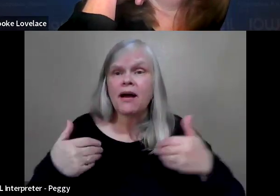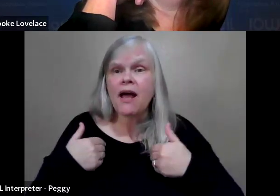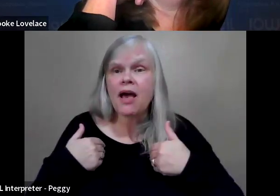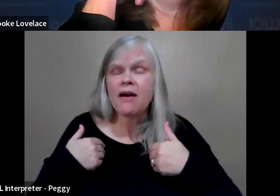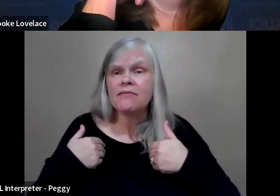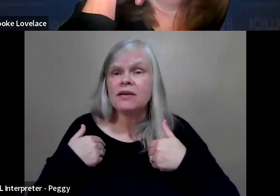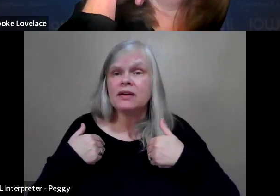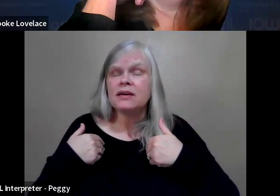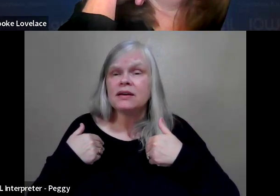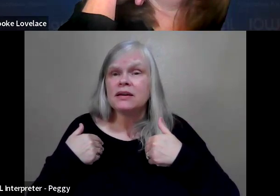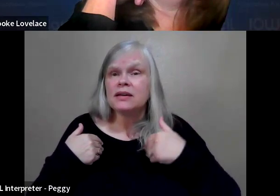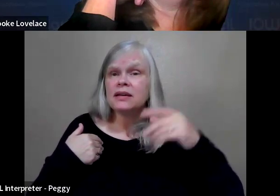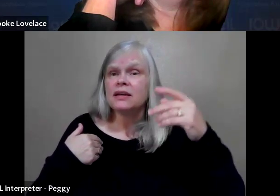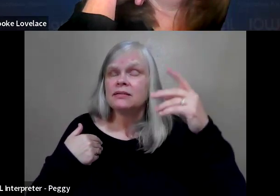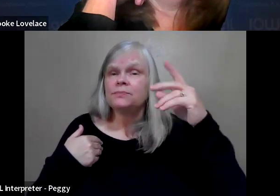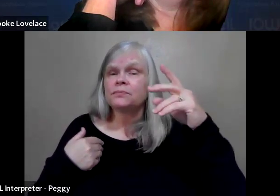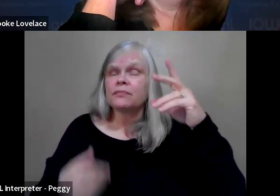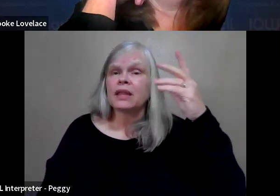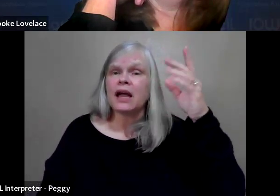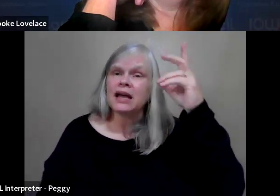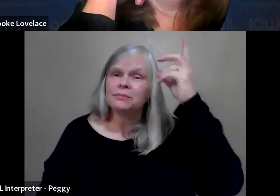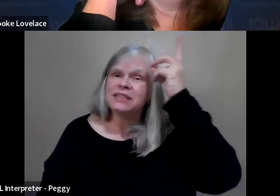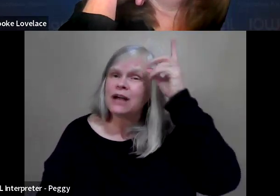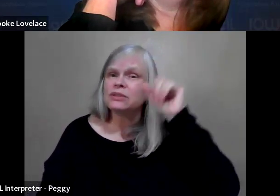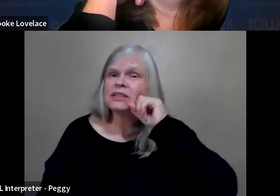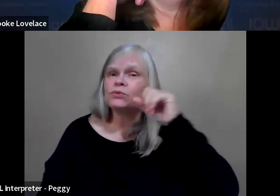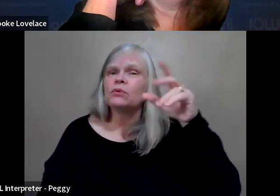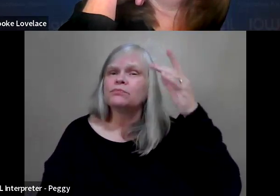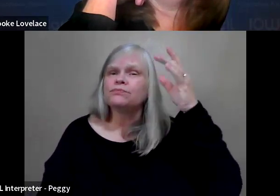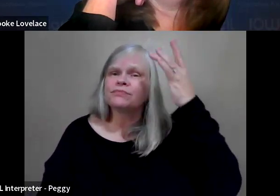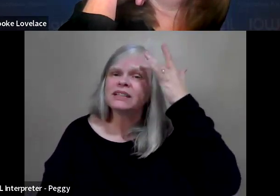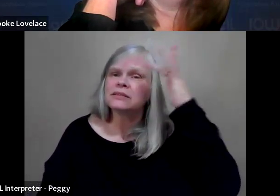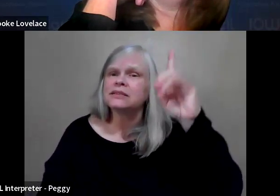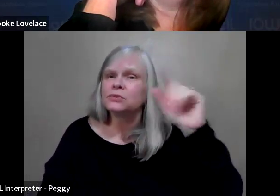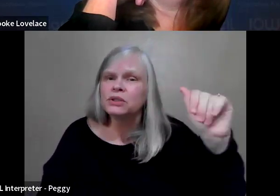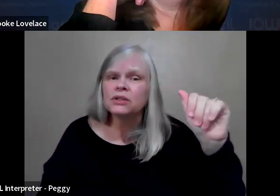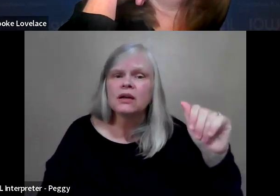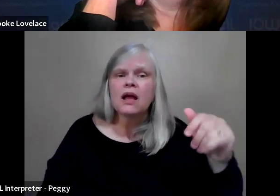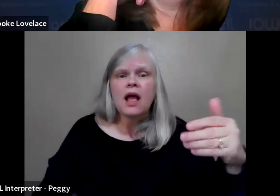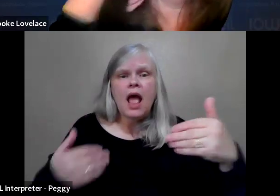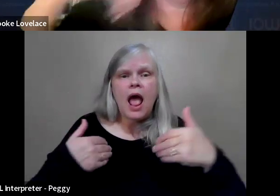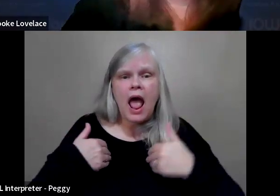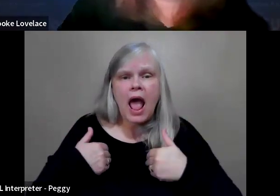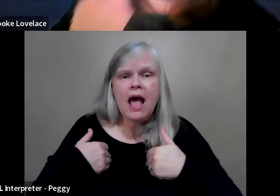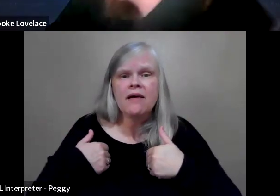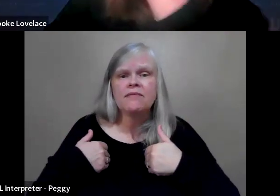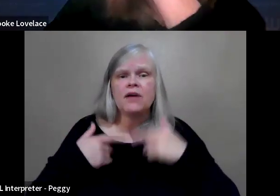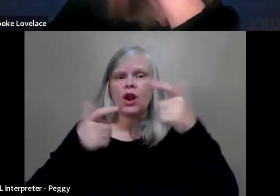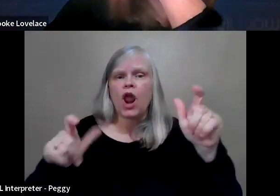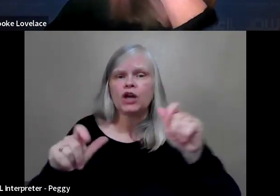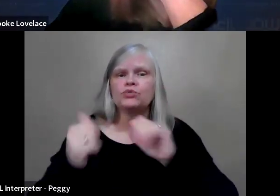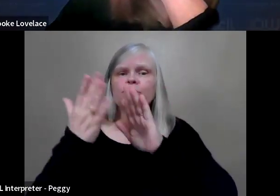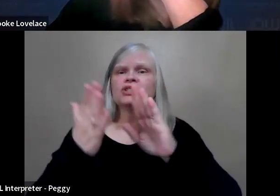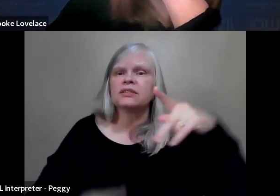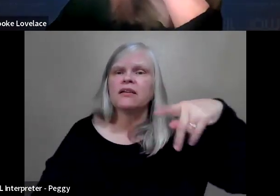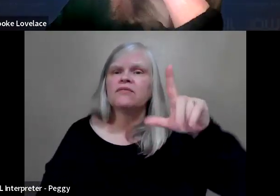Down syndrome have a large presence of those plaques and tangle proteins that cause or are